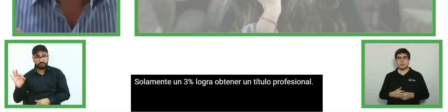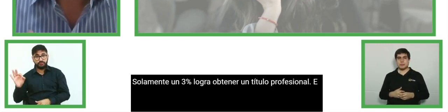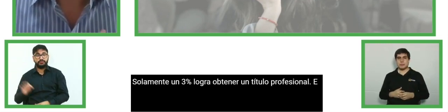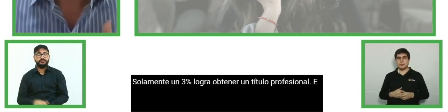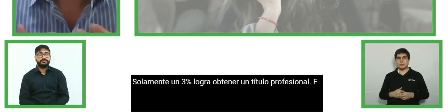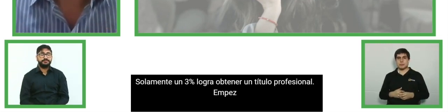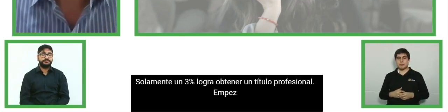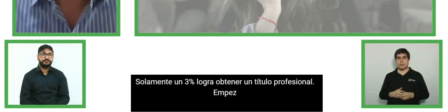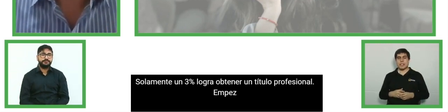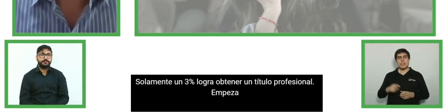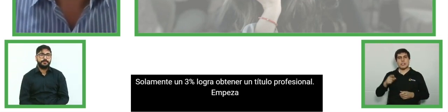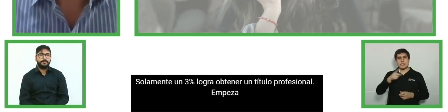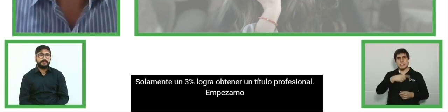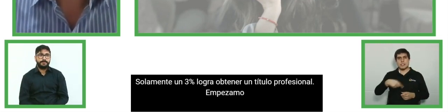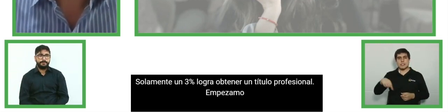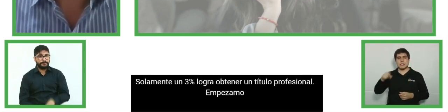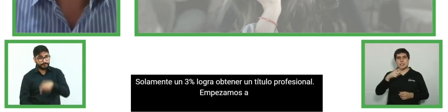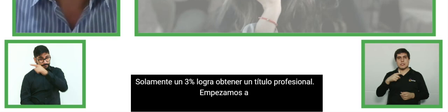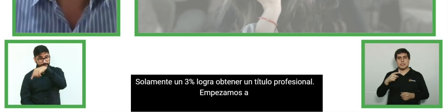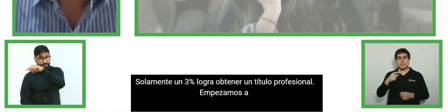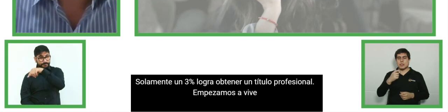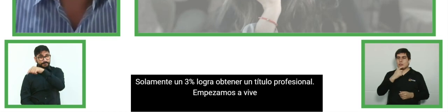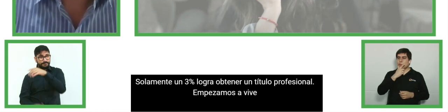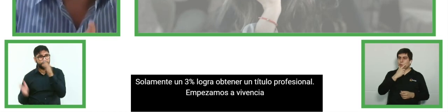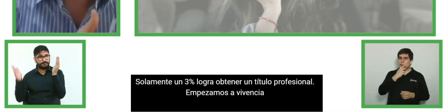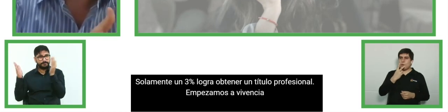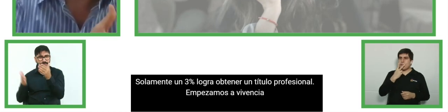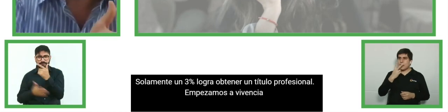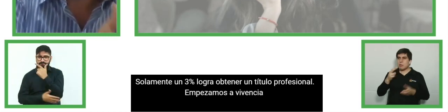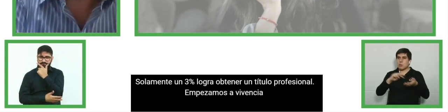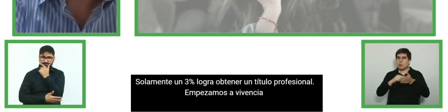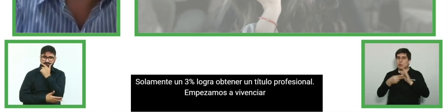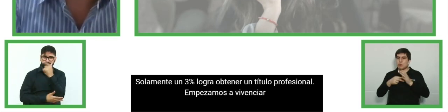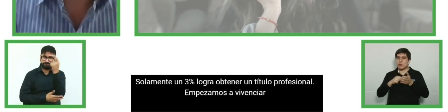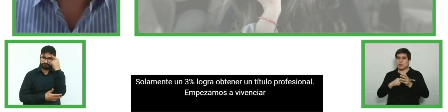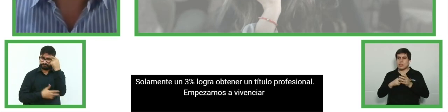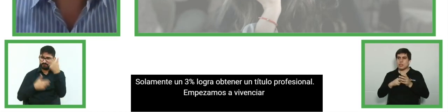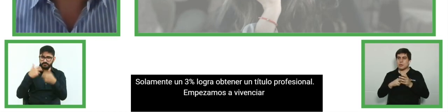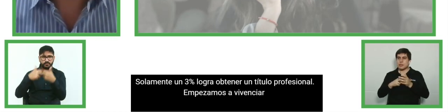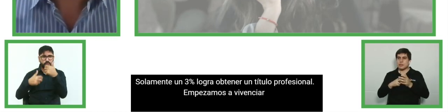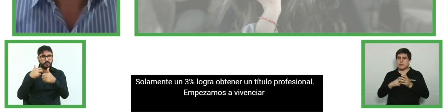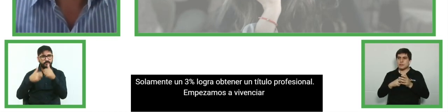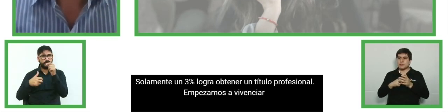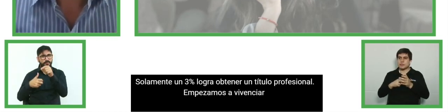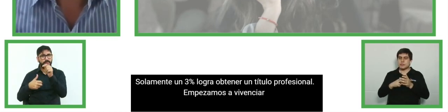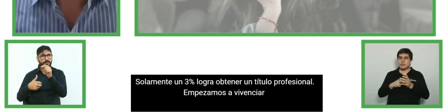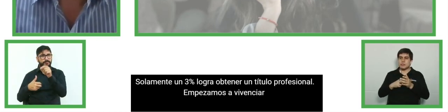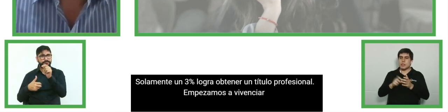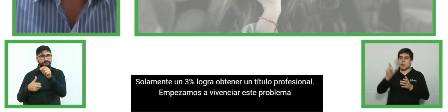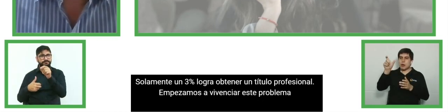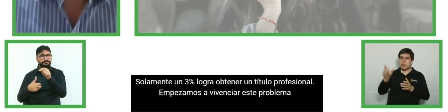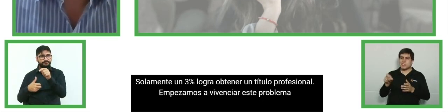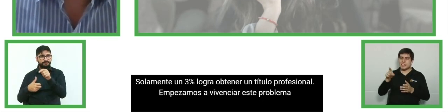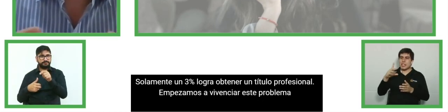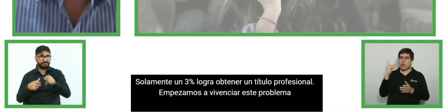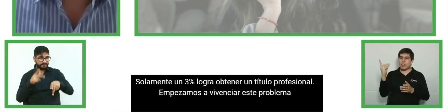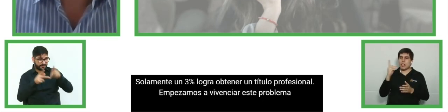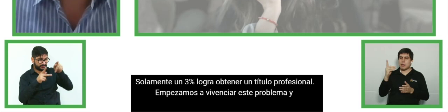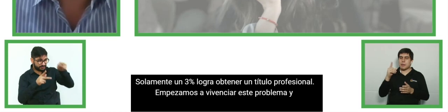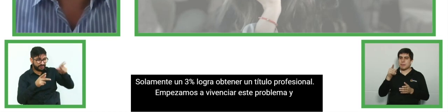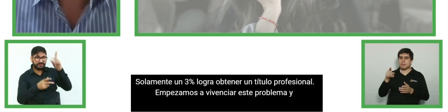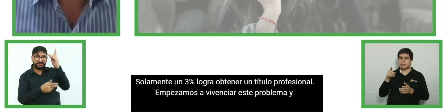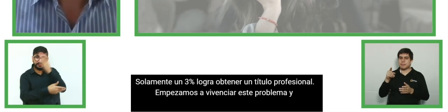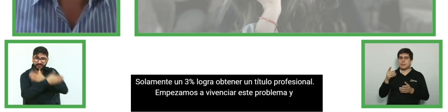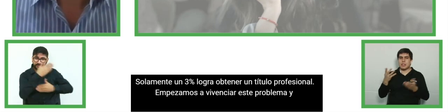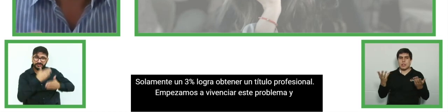to experiment this problem from a person with disabilities. We say, okay, how can we handle, how can